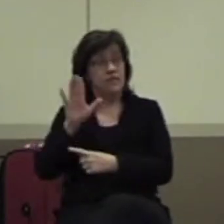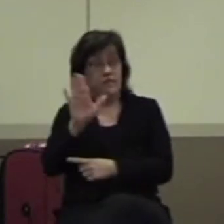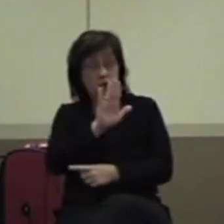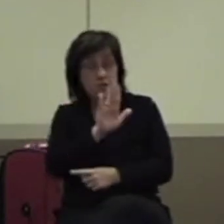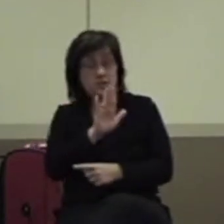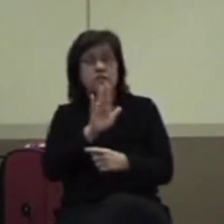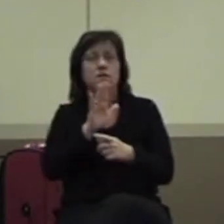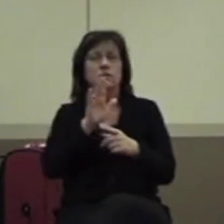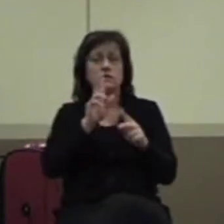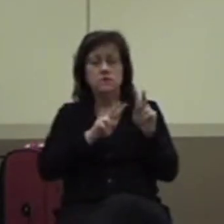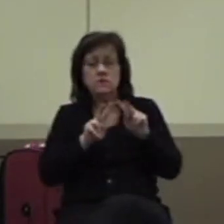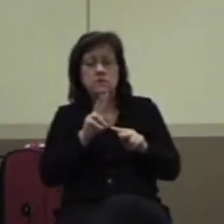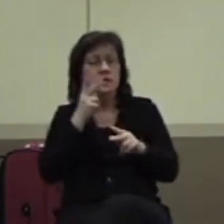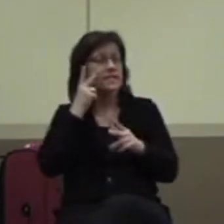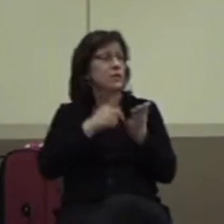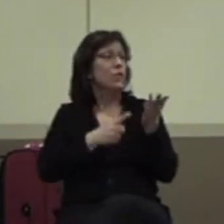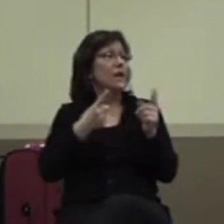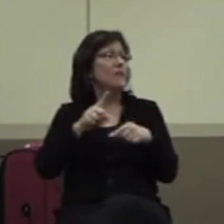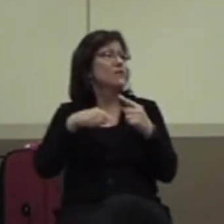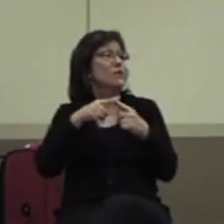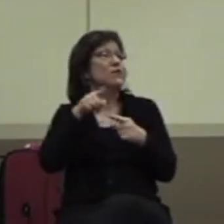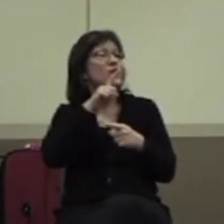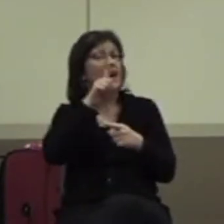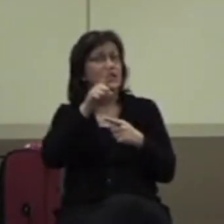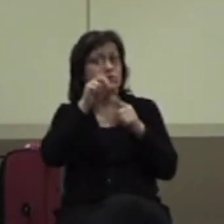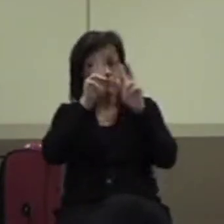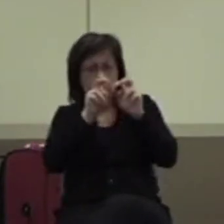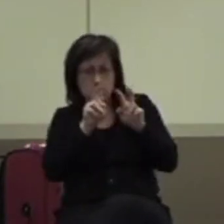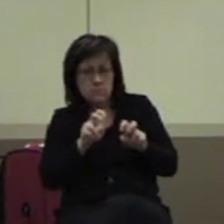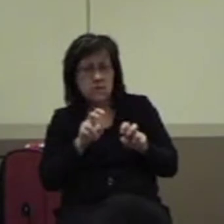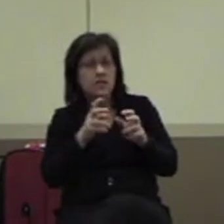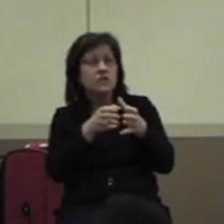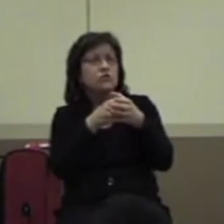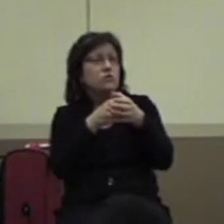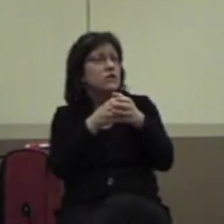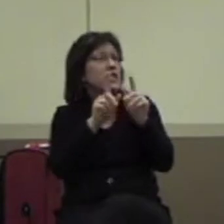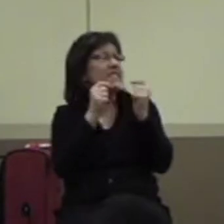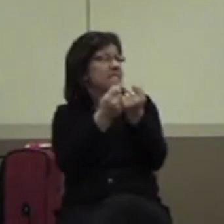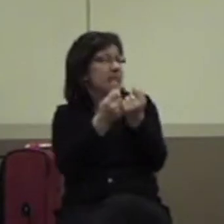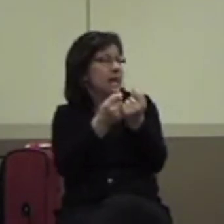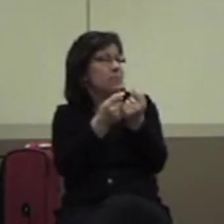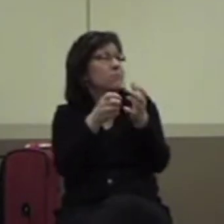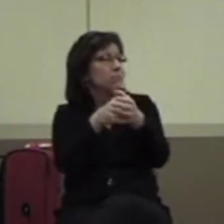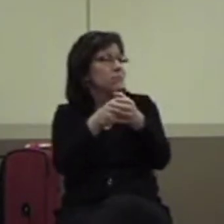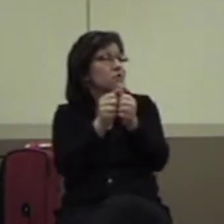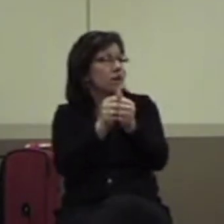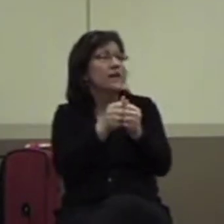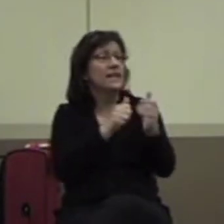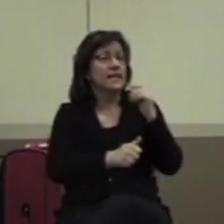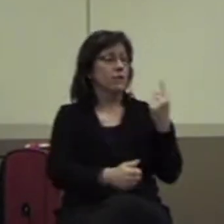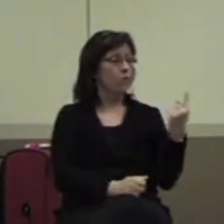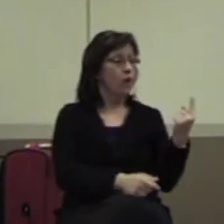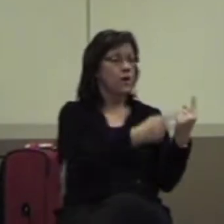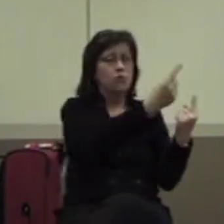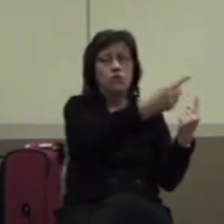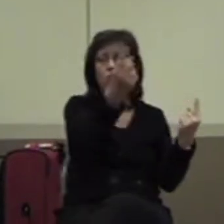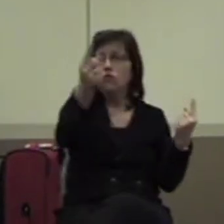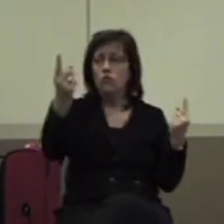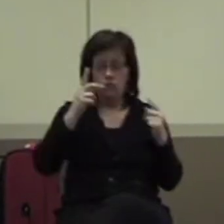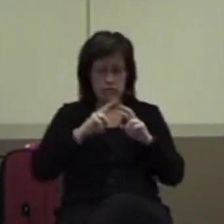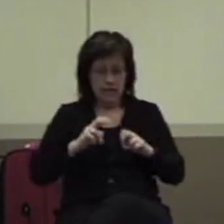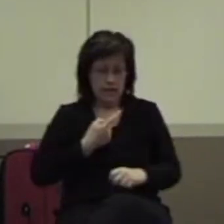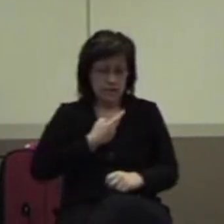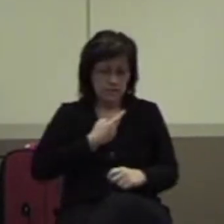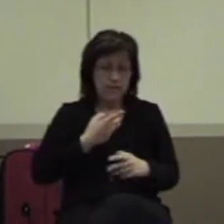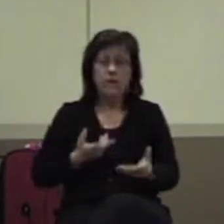to see what happens when you actually analyze this together as a team instead of one person analyzing